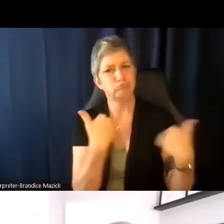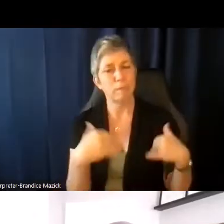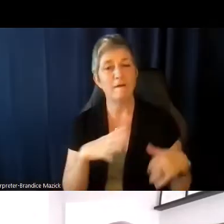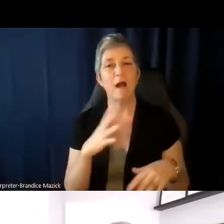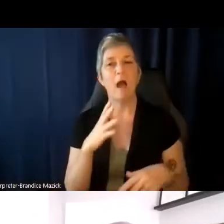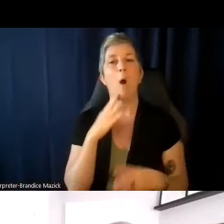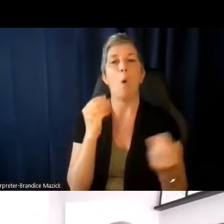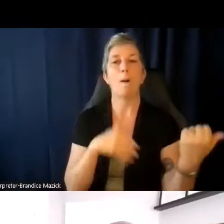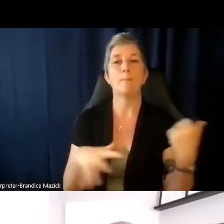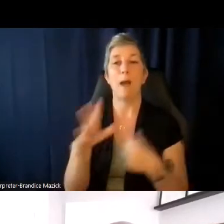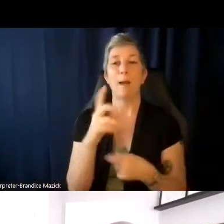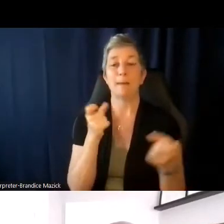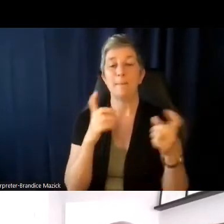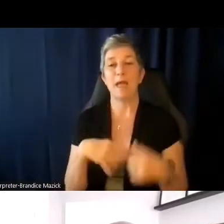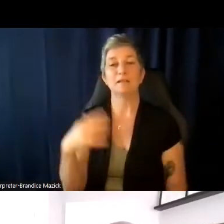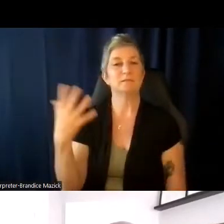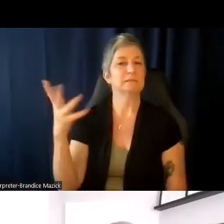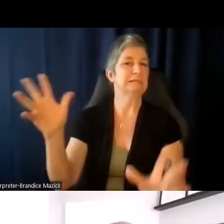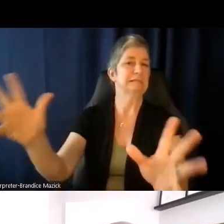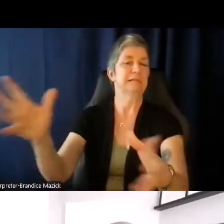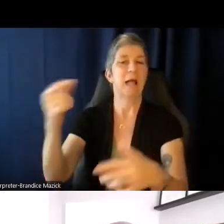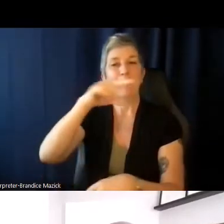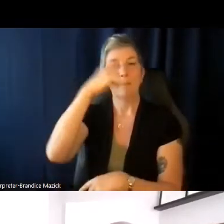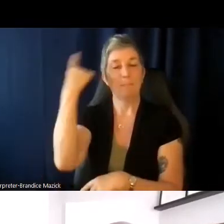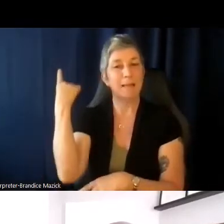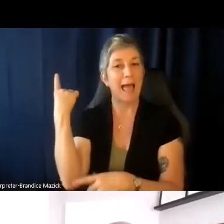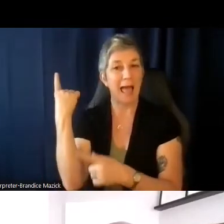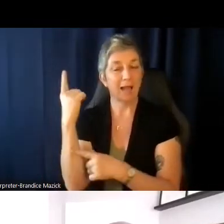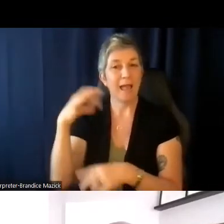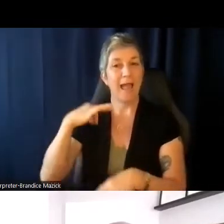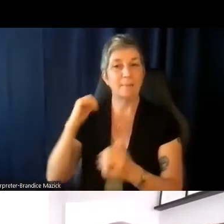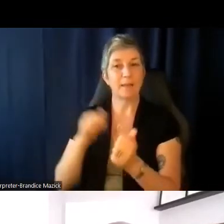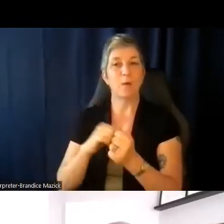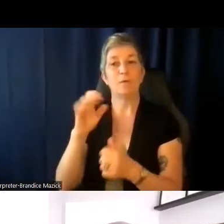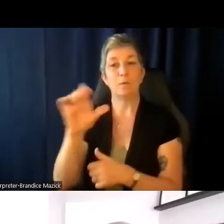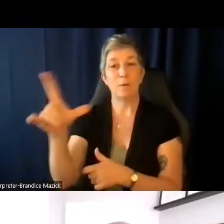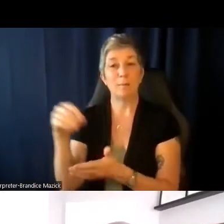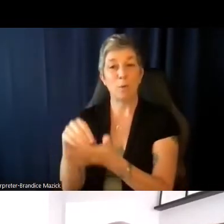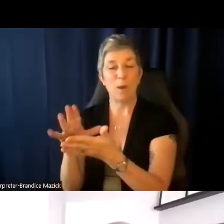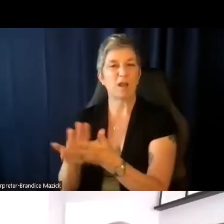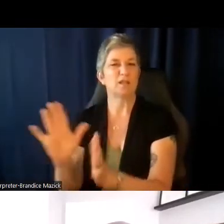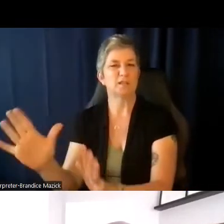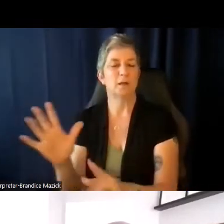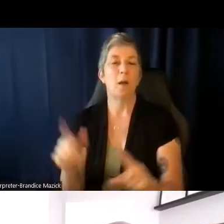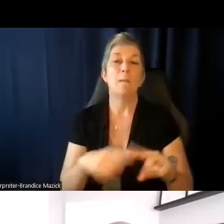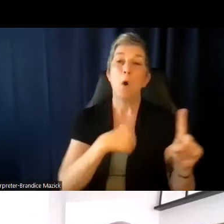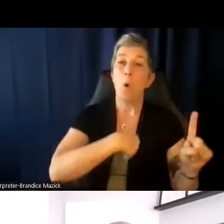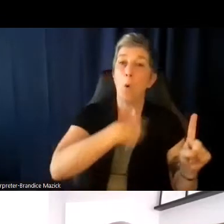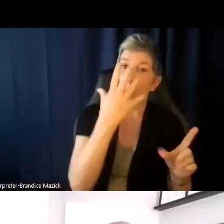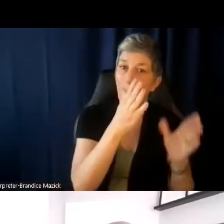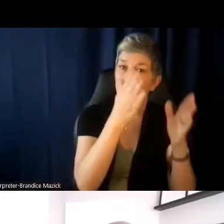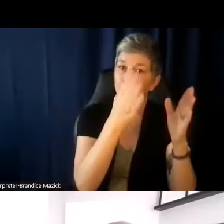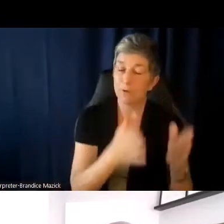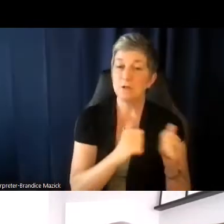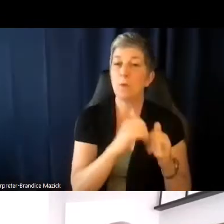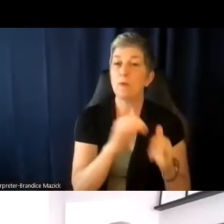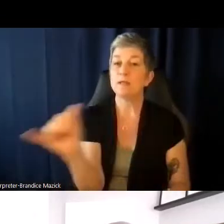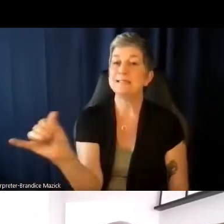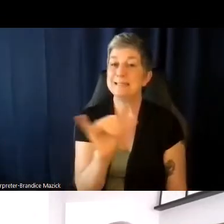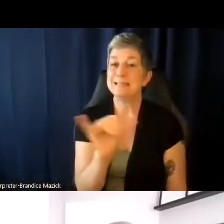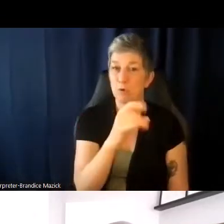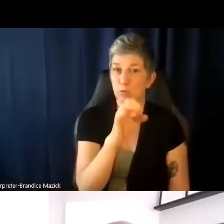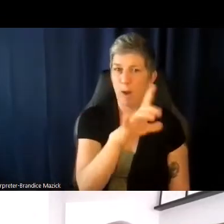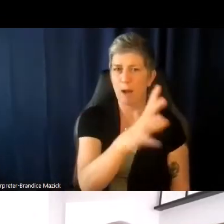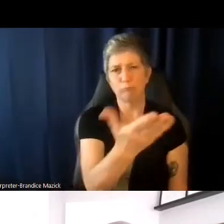a Black applicant with a criminal record from applying, but encourages a white individual with a comparable record to apply